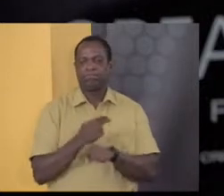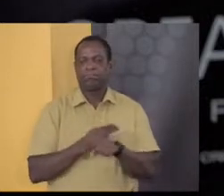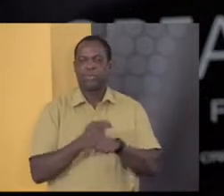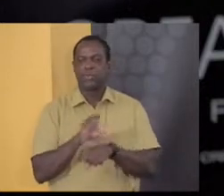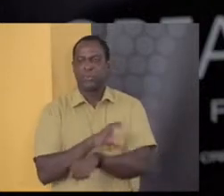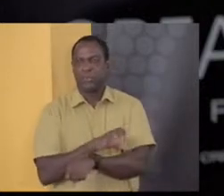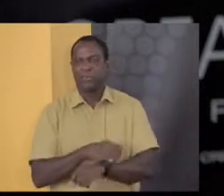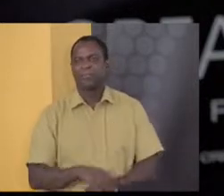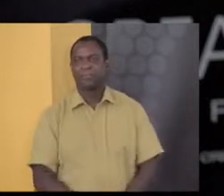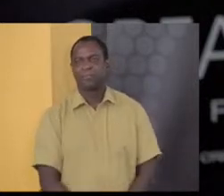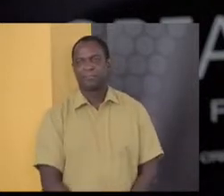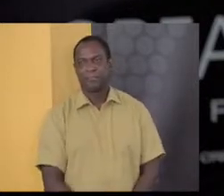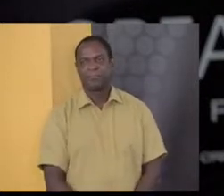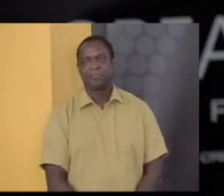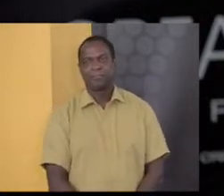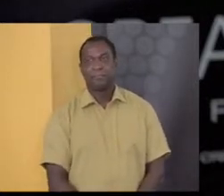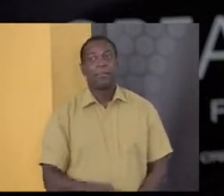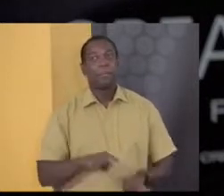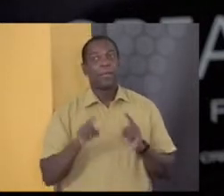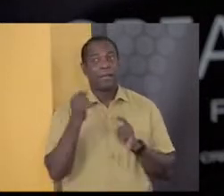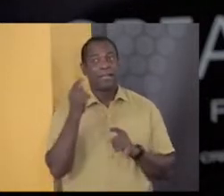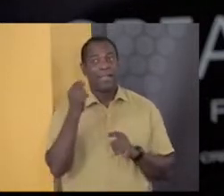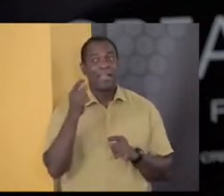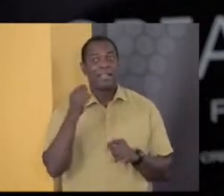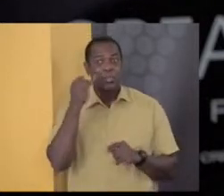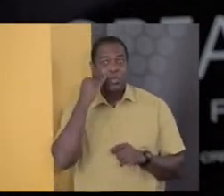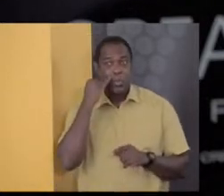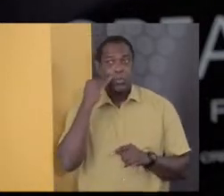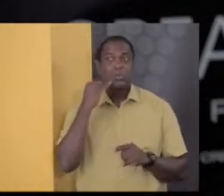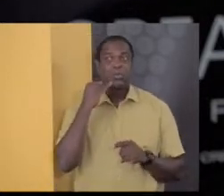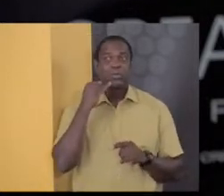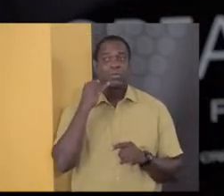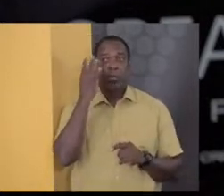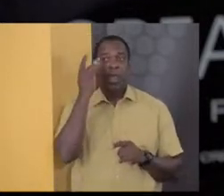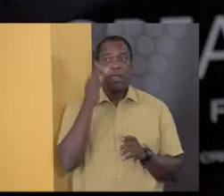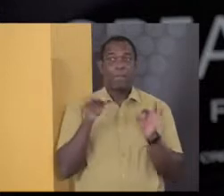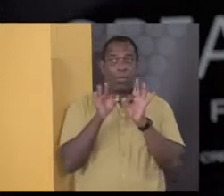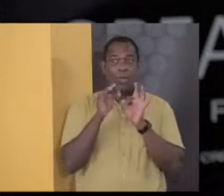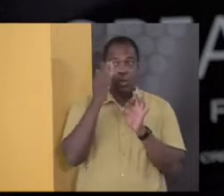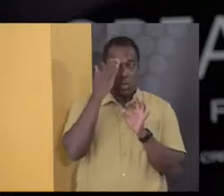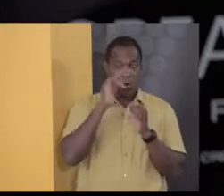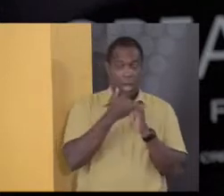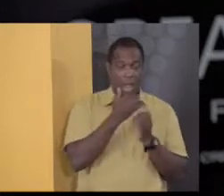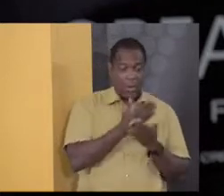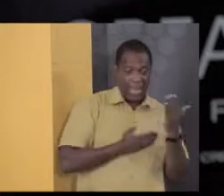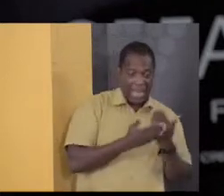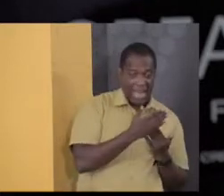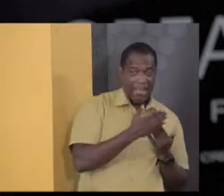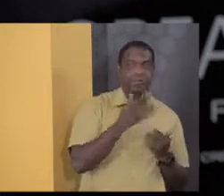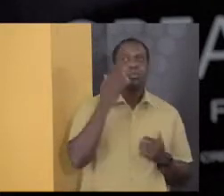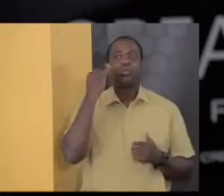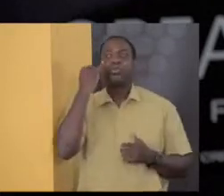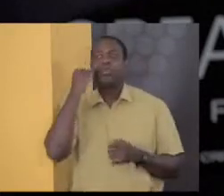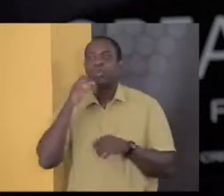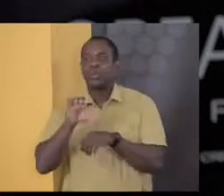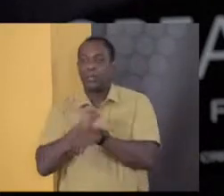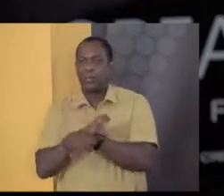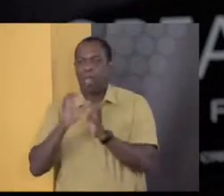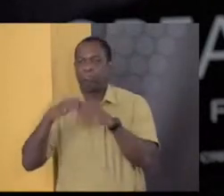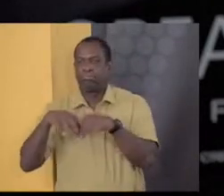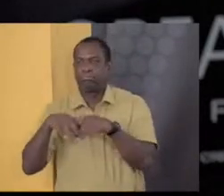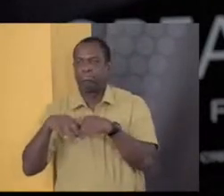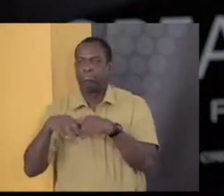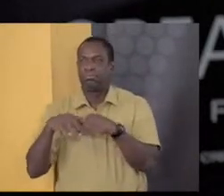the, you know, the technology fails us, we should still be able to function. So that's why it's good to